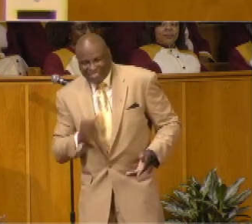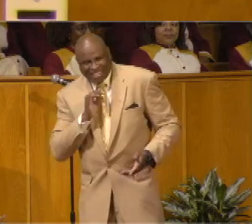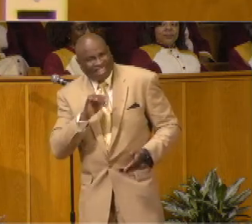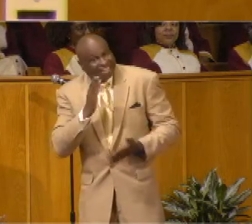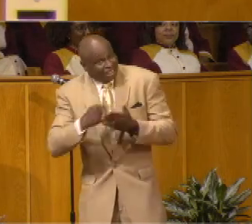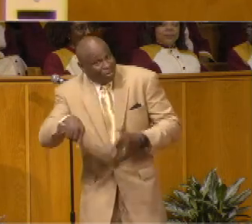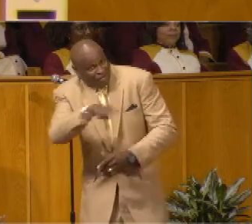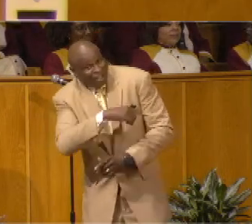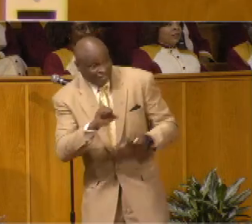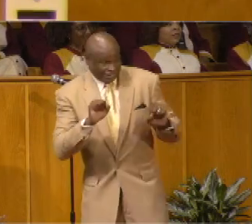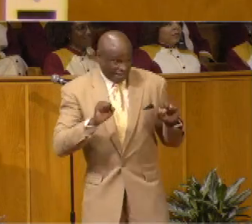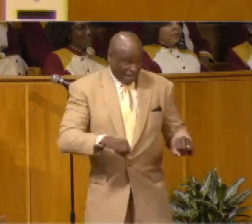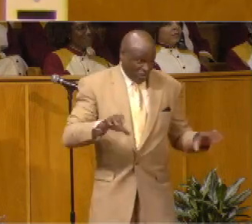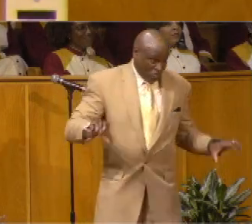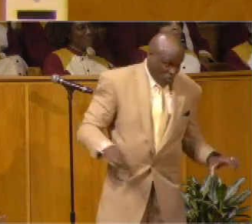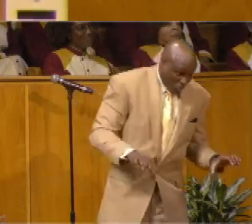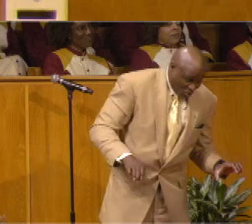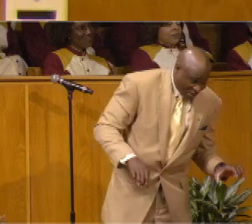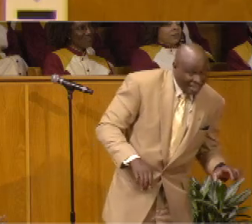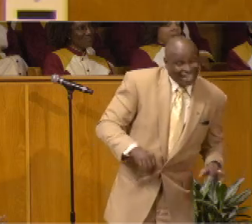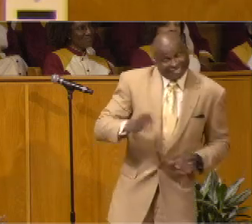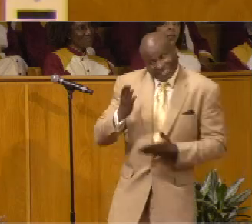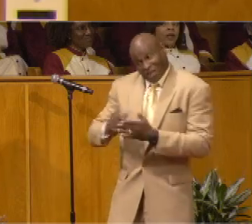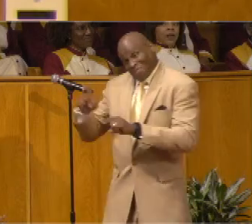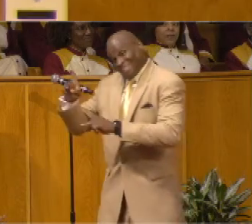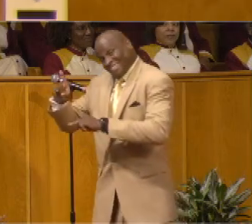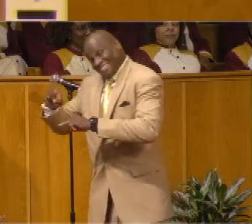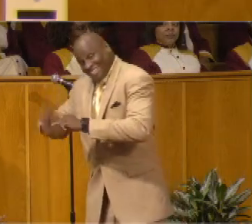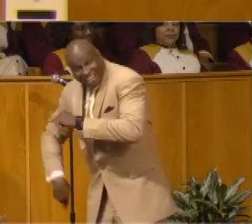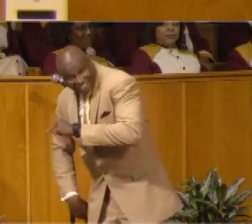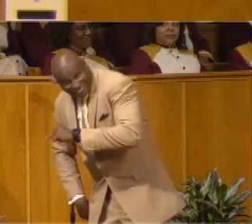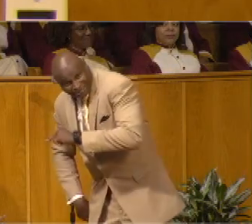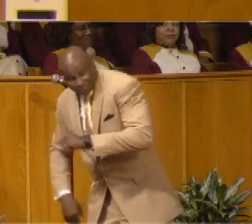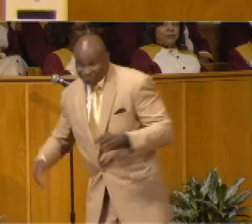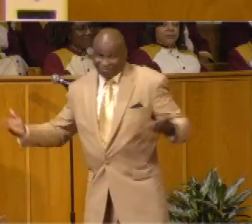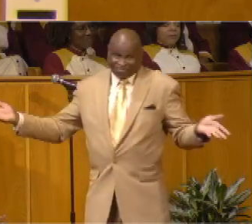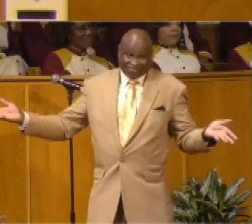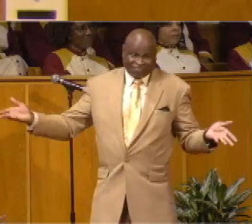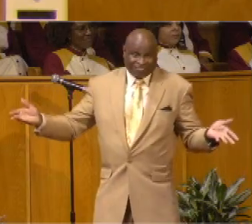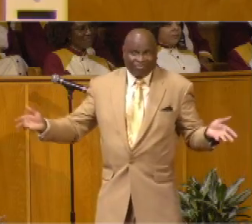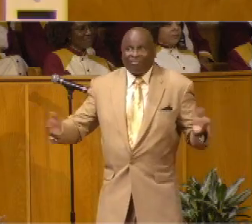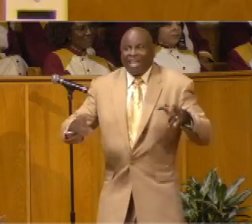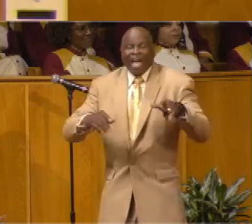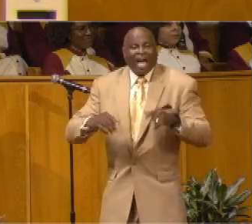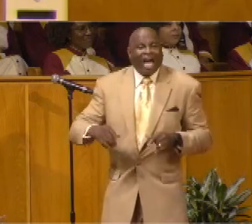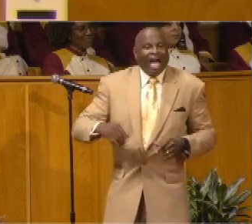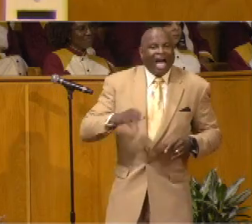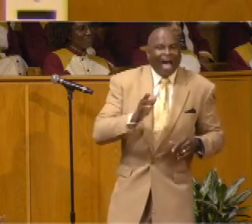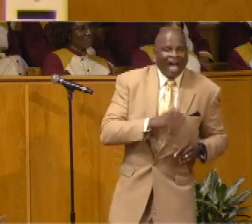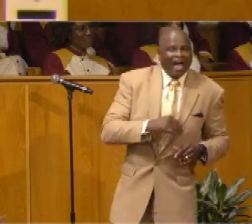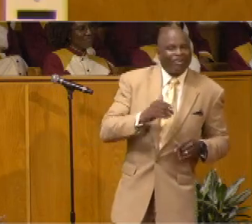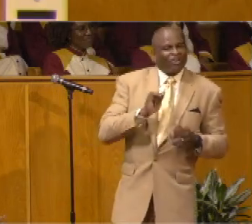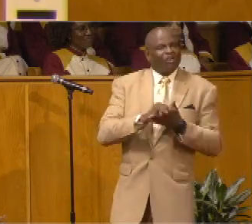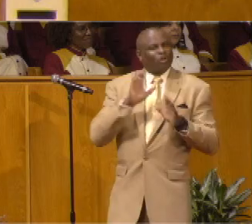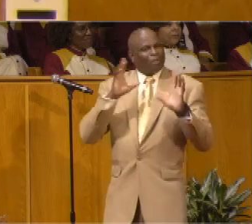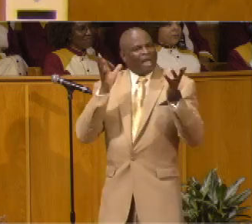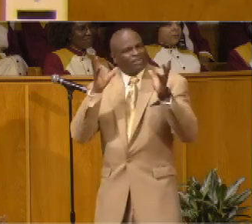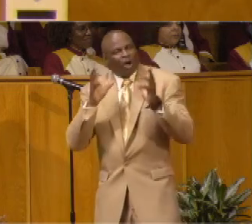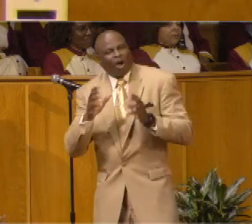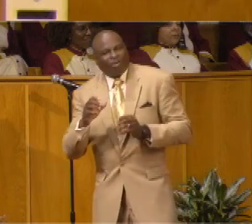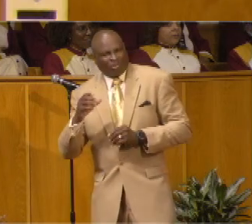Some of us can, some of us can't. Y'all know I used to coach a little basketball for